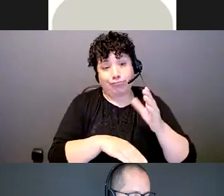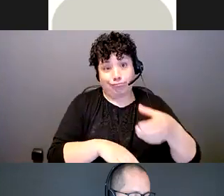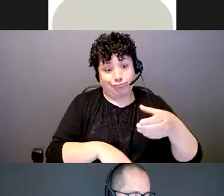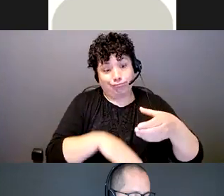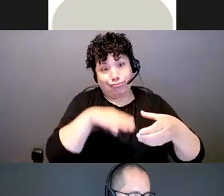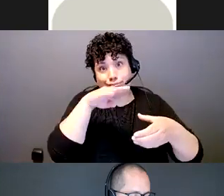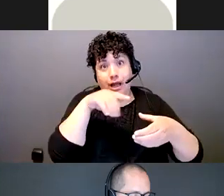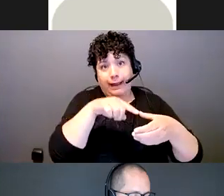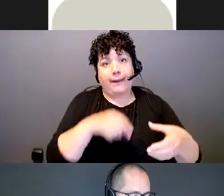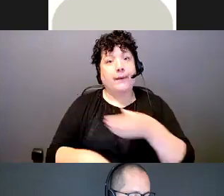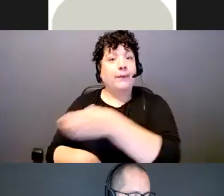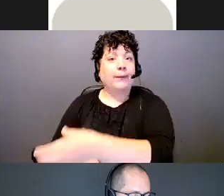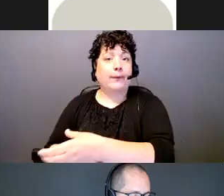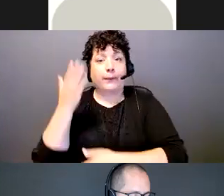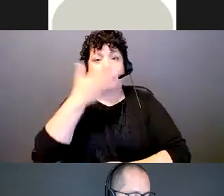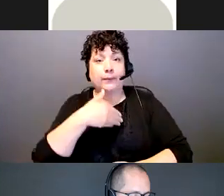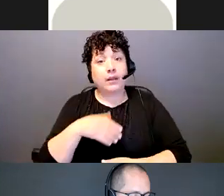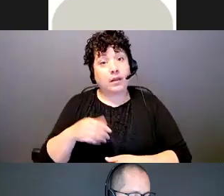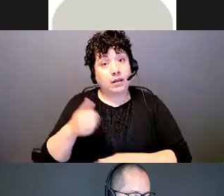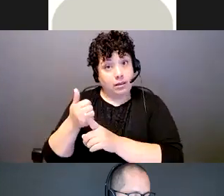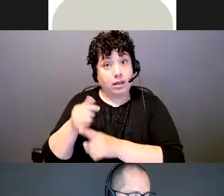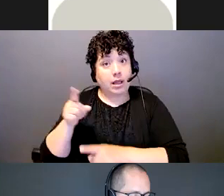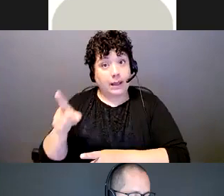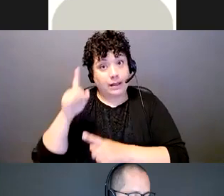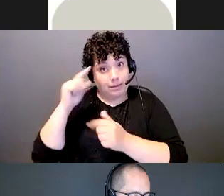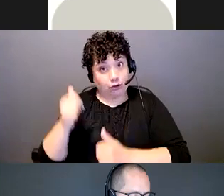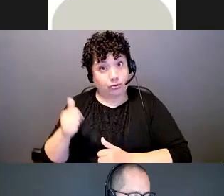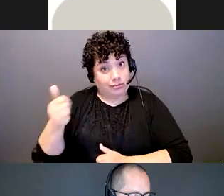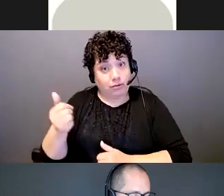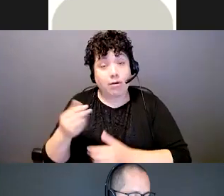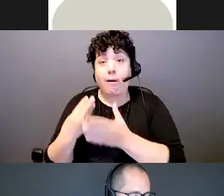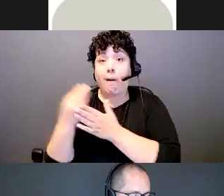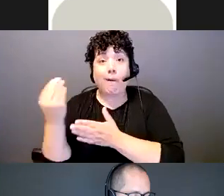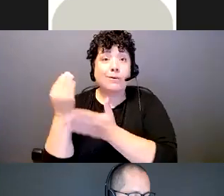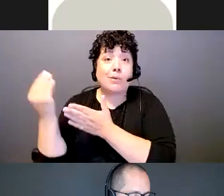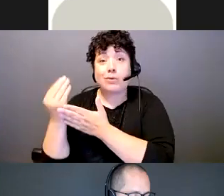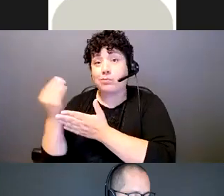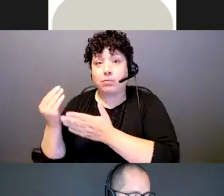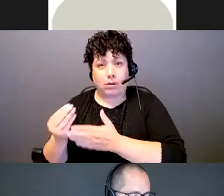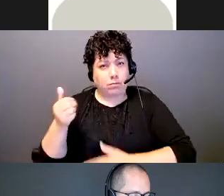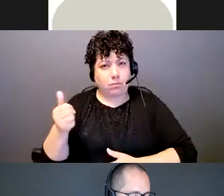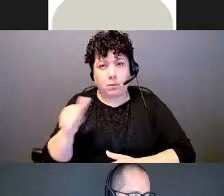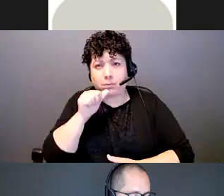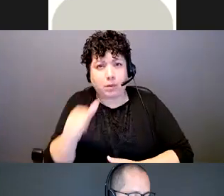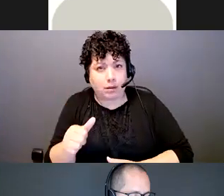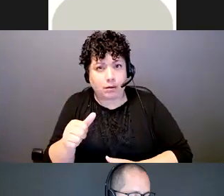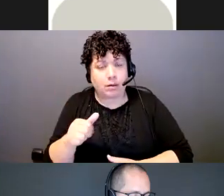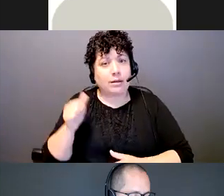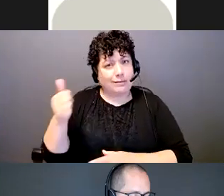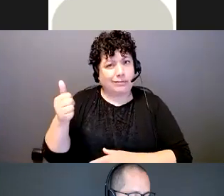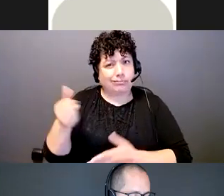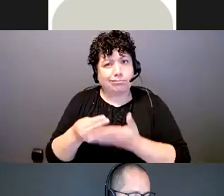the person with dementia, are they able to get out to get it? Not likely. So if they can't get out to get it or to buy it,